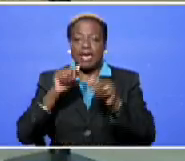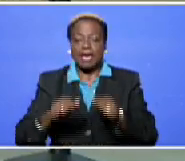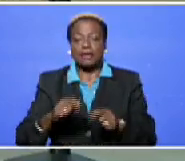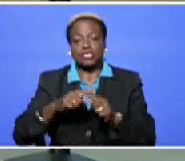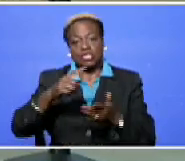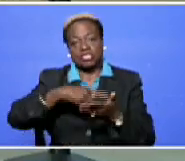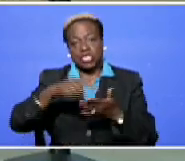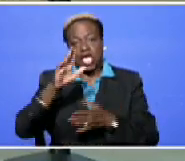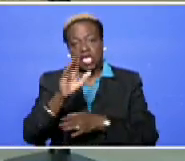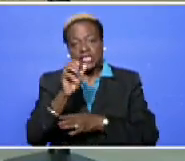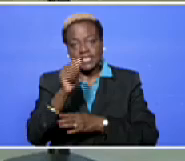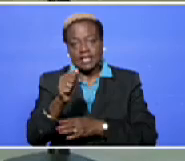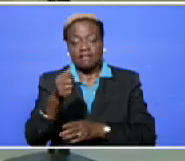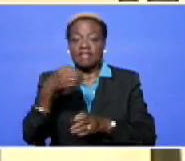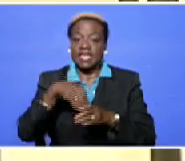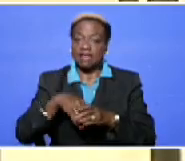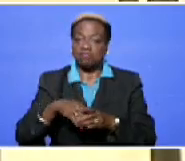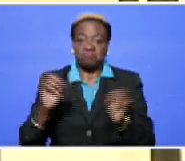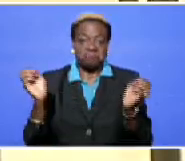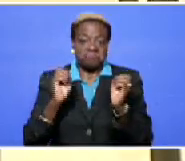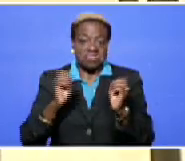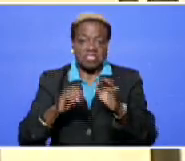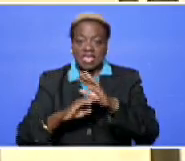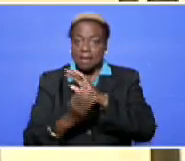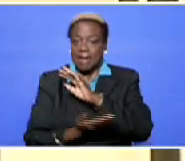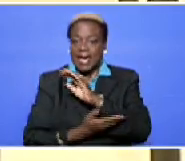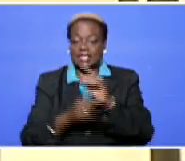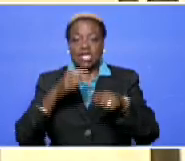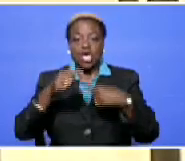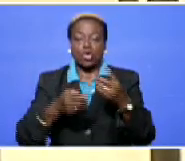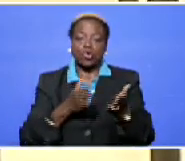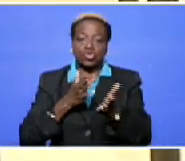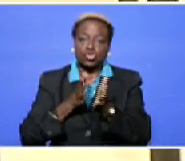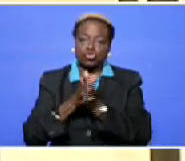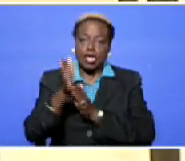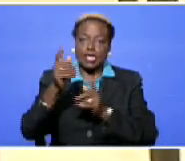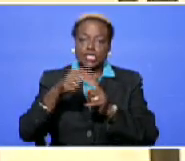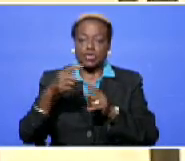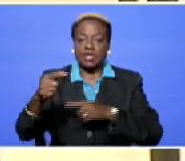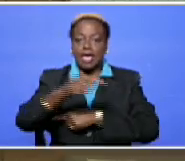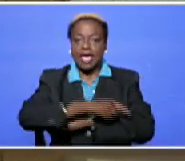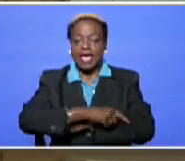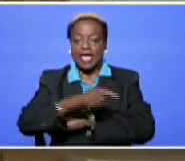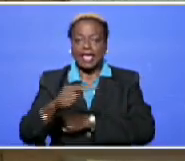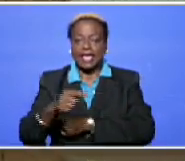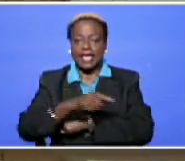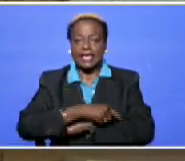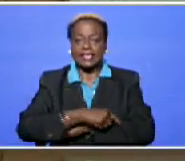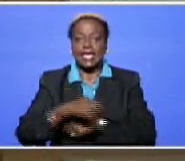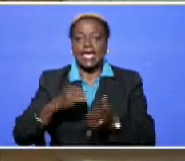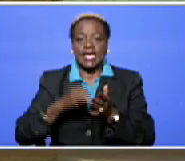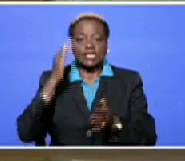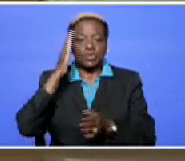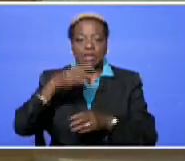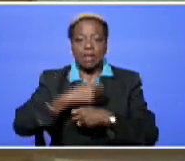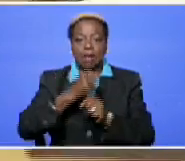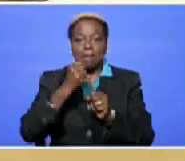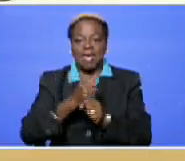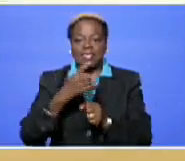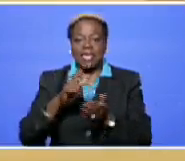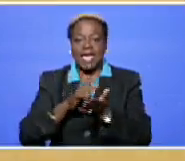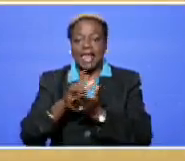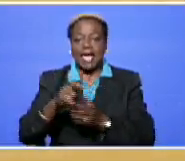any bags, you'll be able to go straight to the gate. Cooper says the new platform will not only make the airline more progressive and